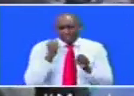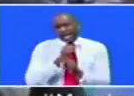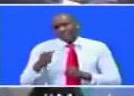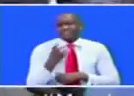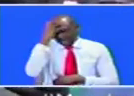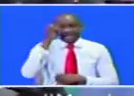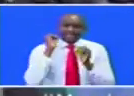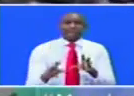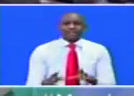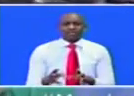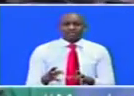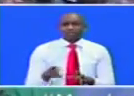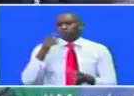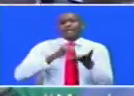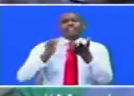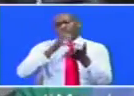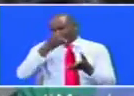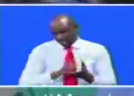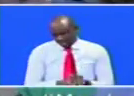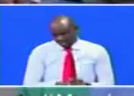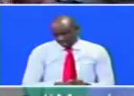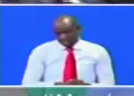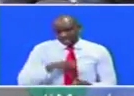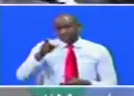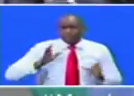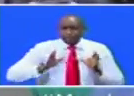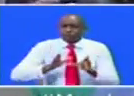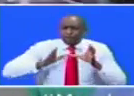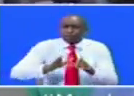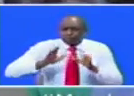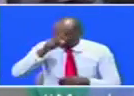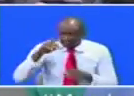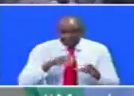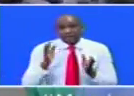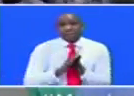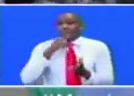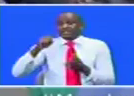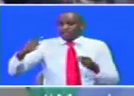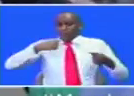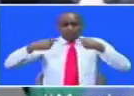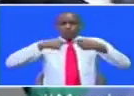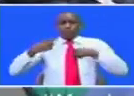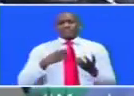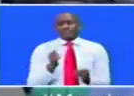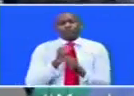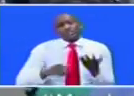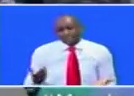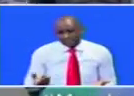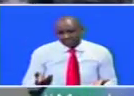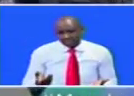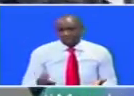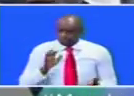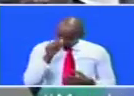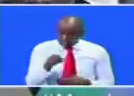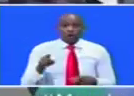another so that you get your excuses. Like they're pushing me to the corner so that I can be at their level of equilibrium, so that I